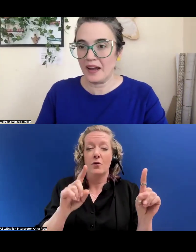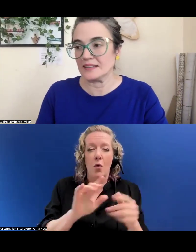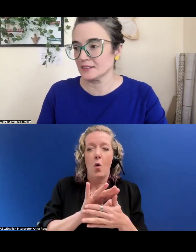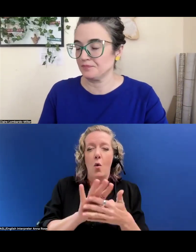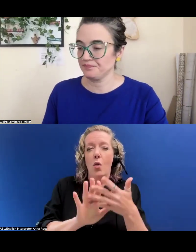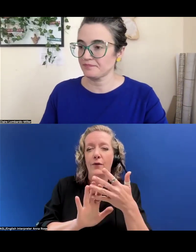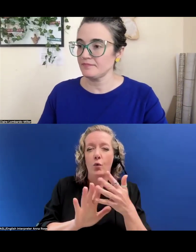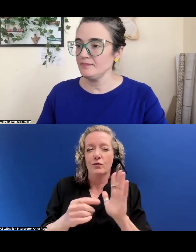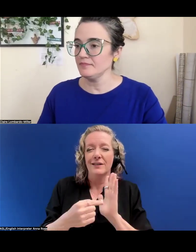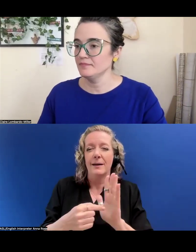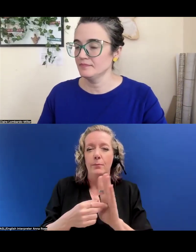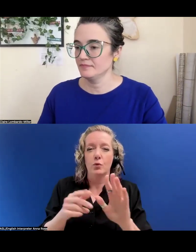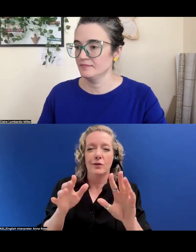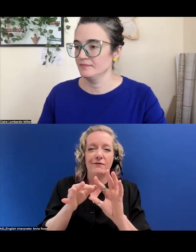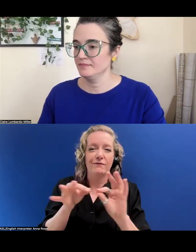of bias.